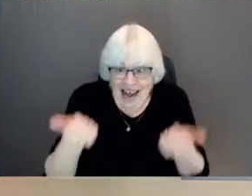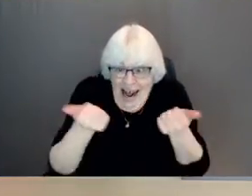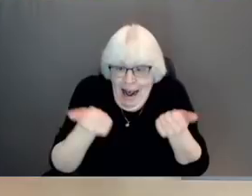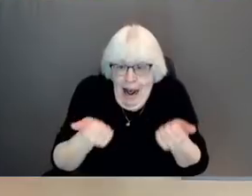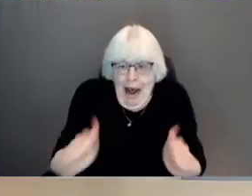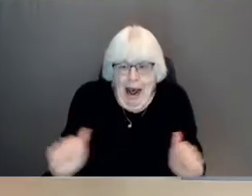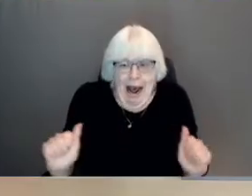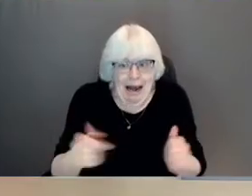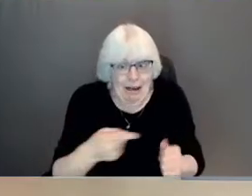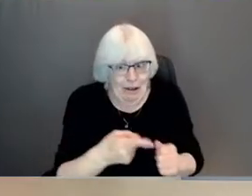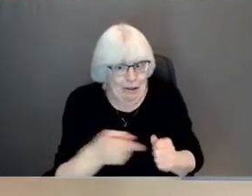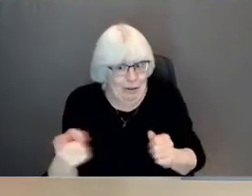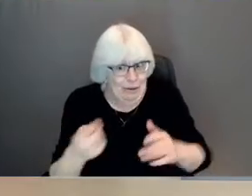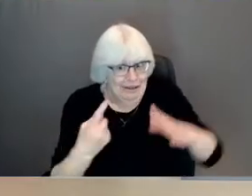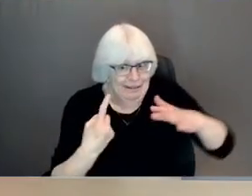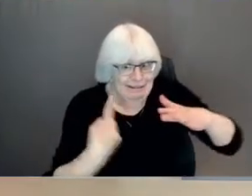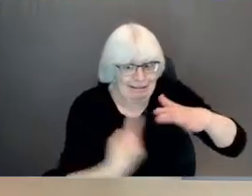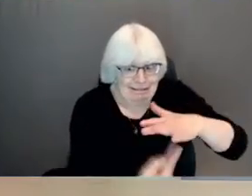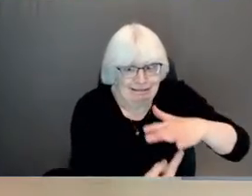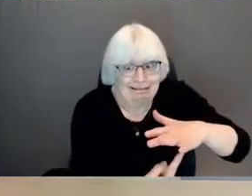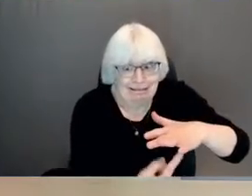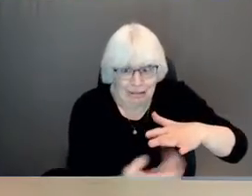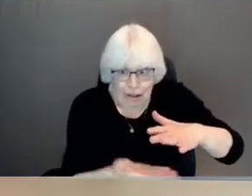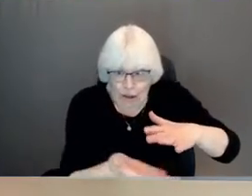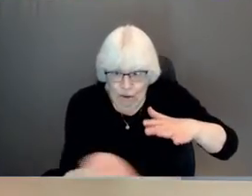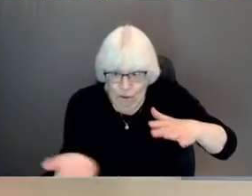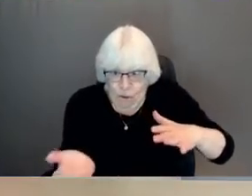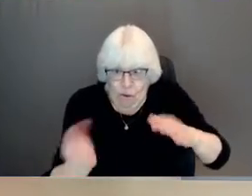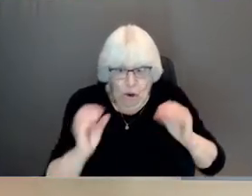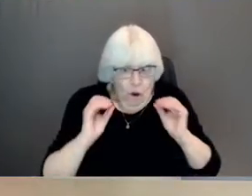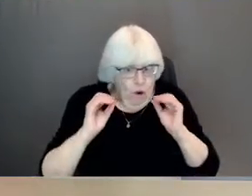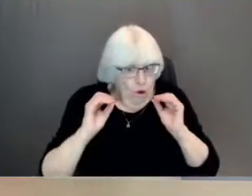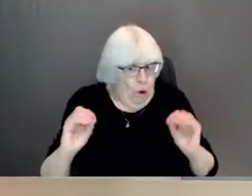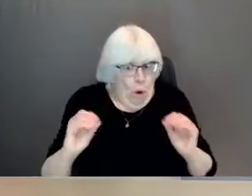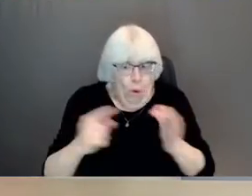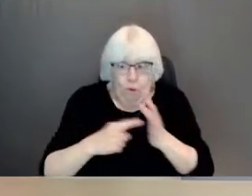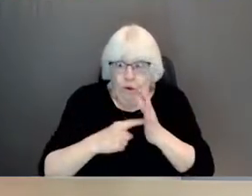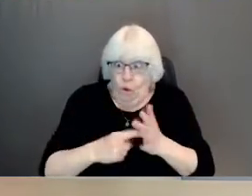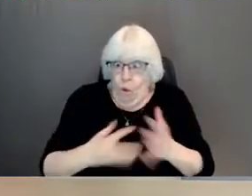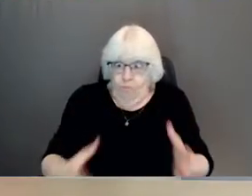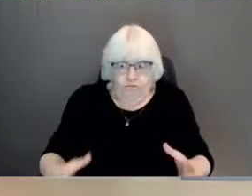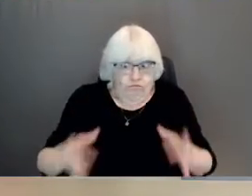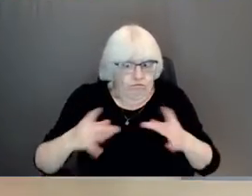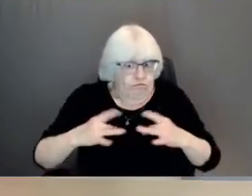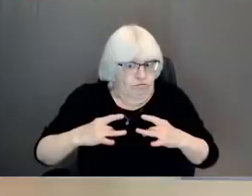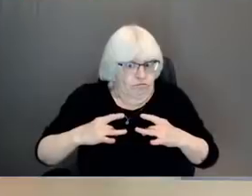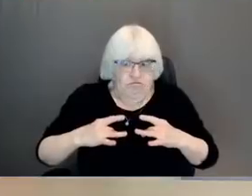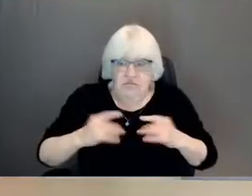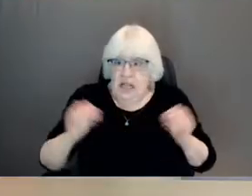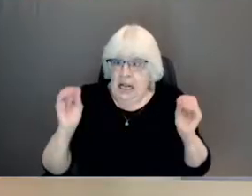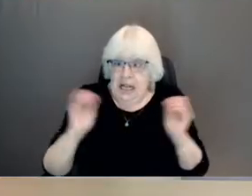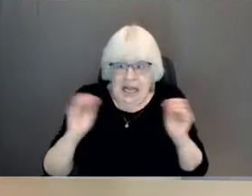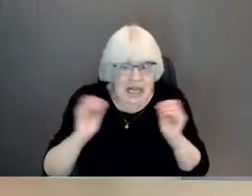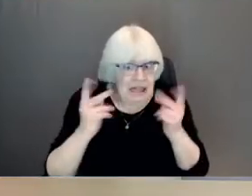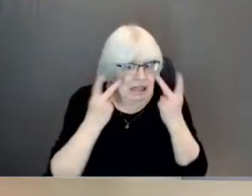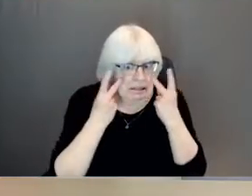symptomatic and currently in self-isolation longer than the new 96-hour if fully vaccinated or 7-day